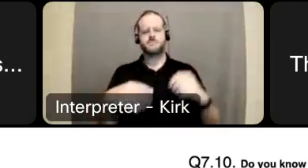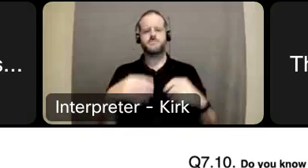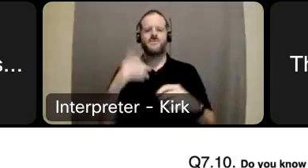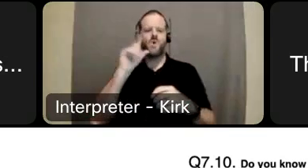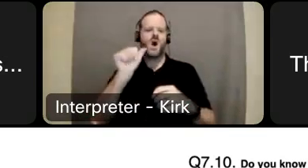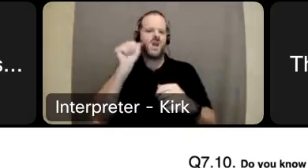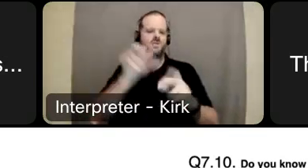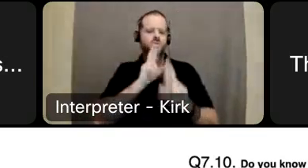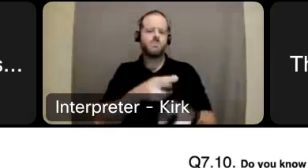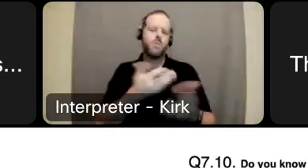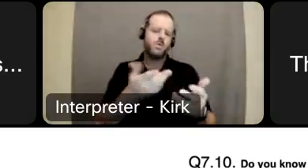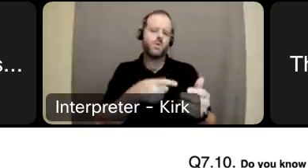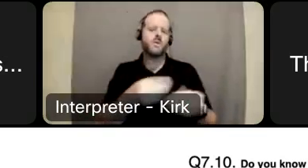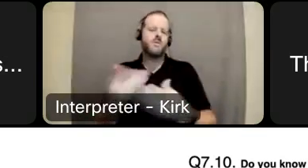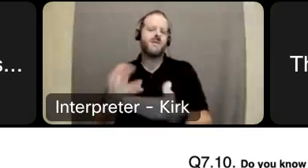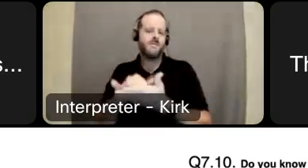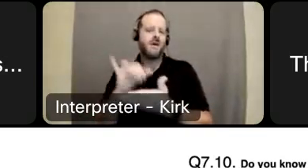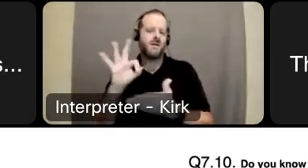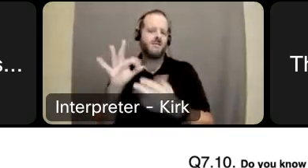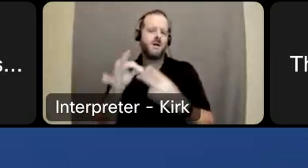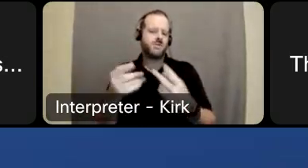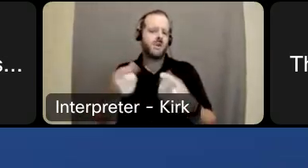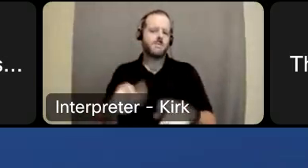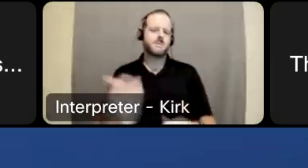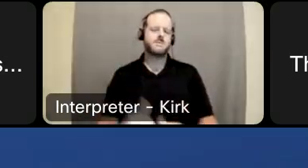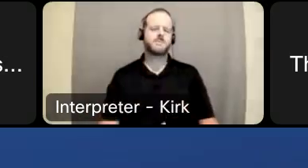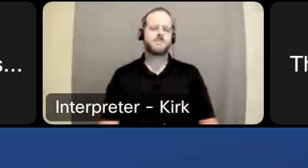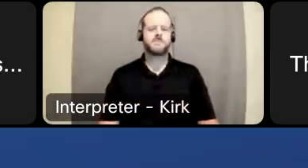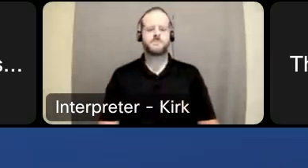audiology report, so you can provide that if that option occurs.